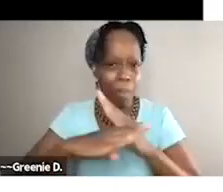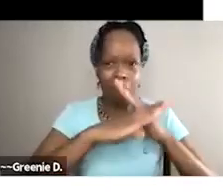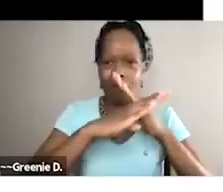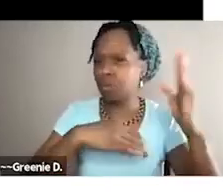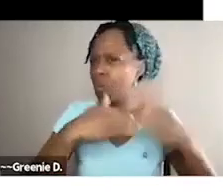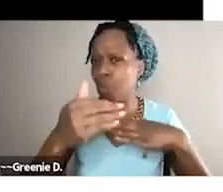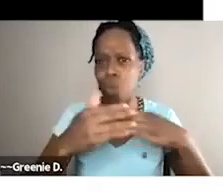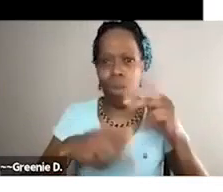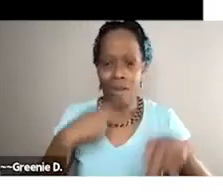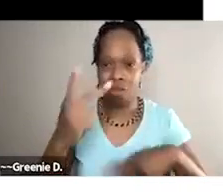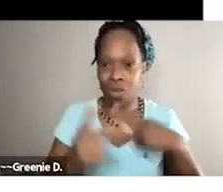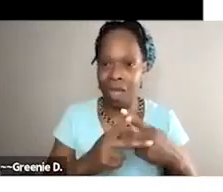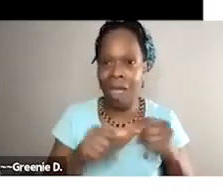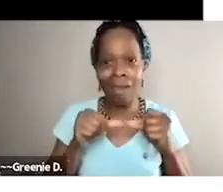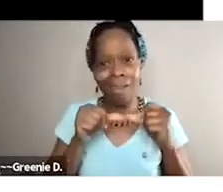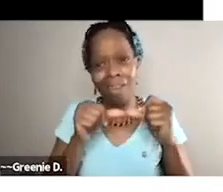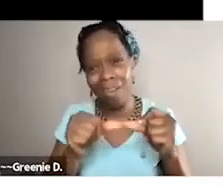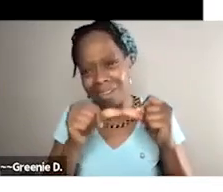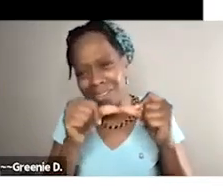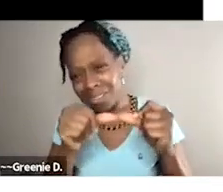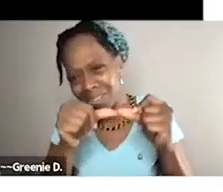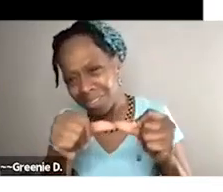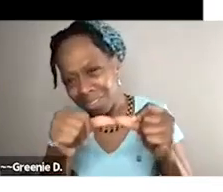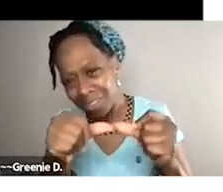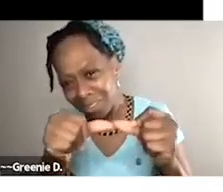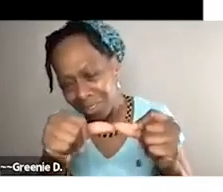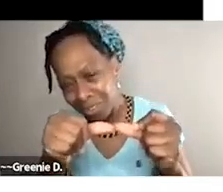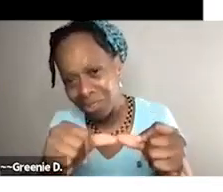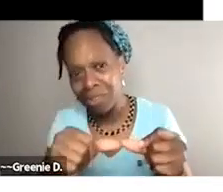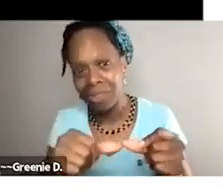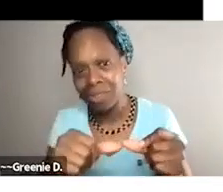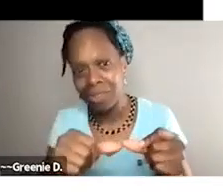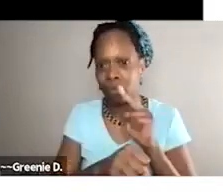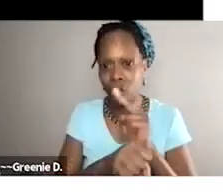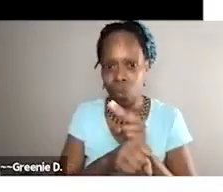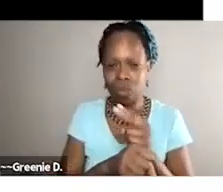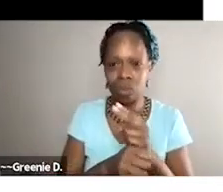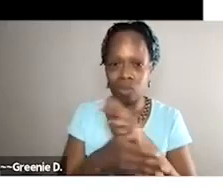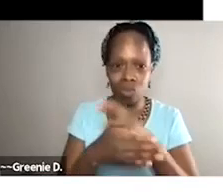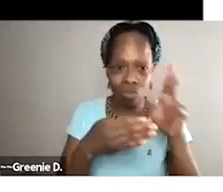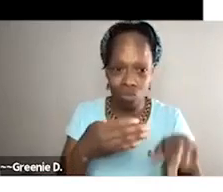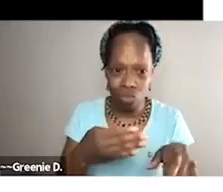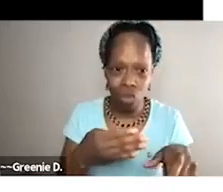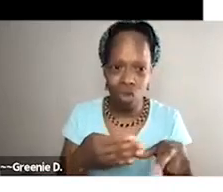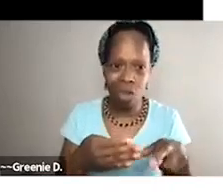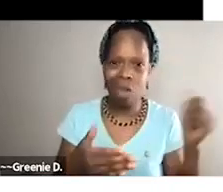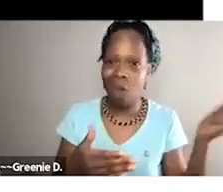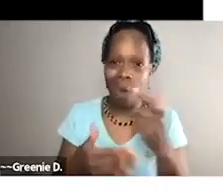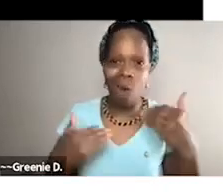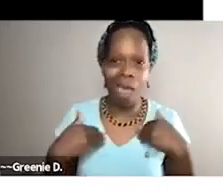literally continuous. And naturally, these barriers all have very negative